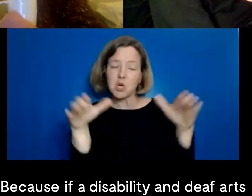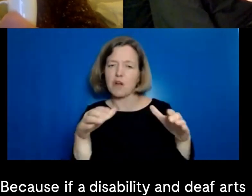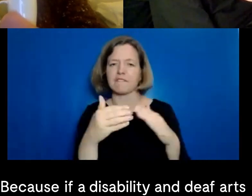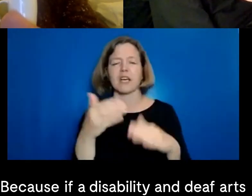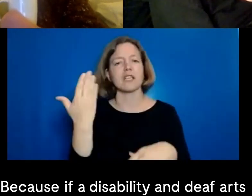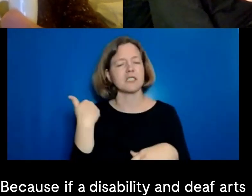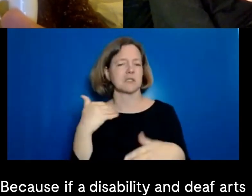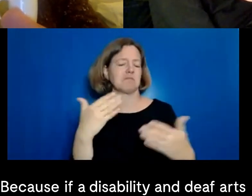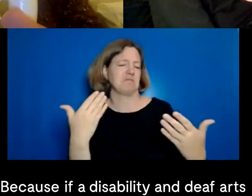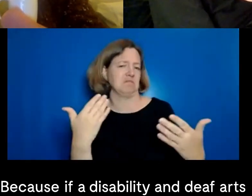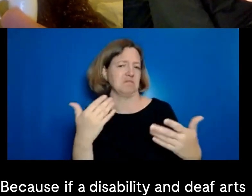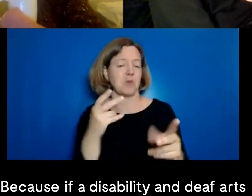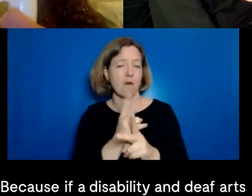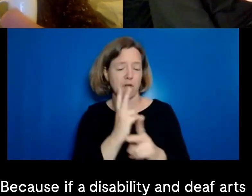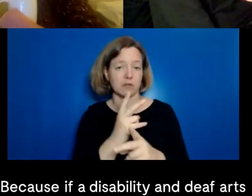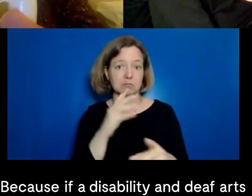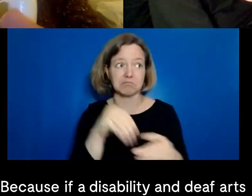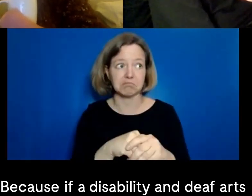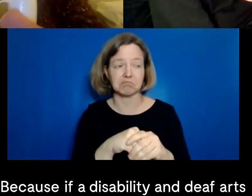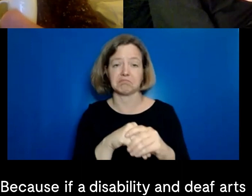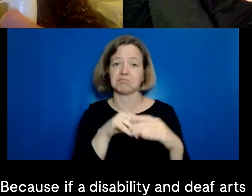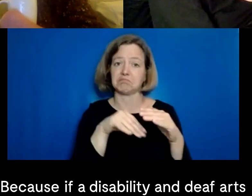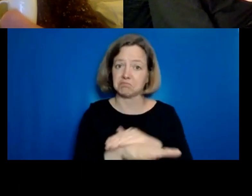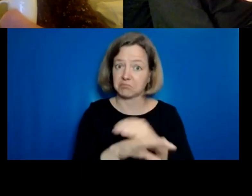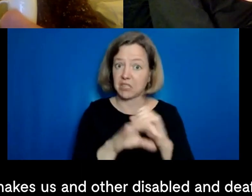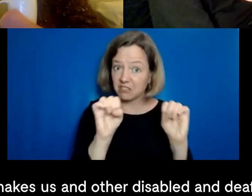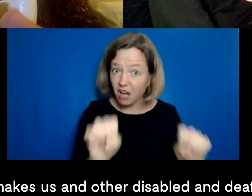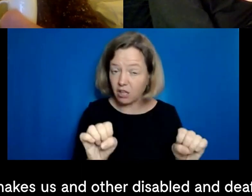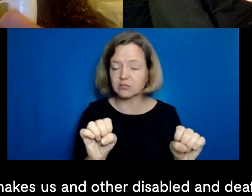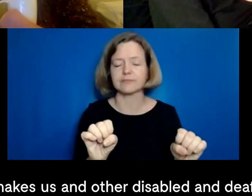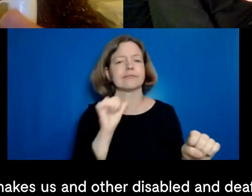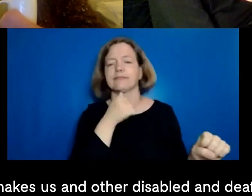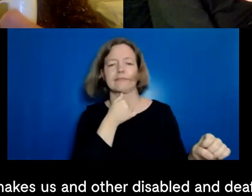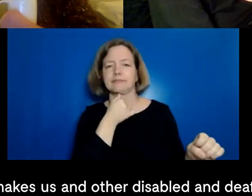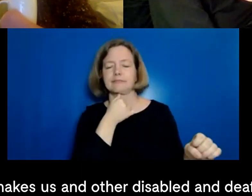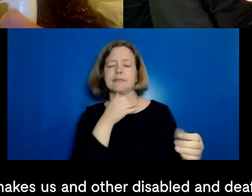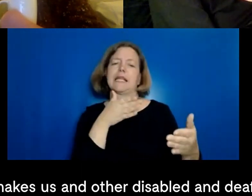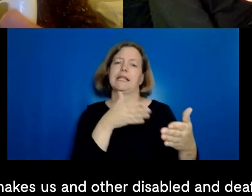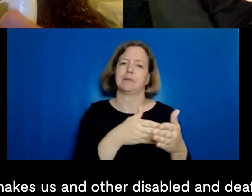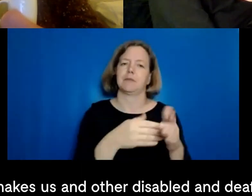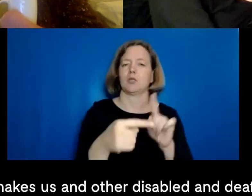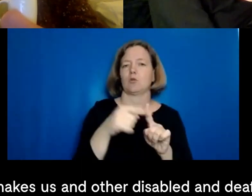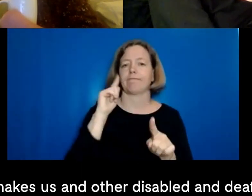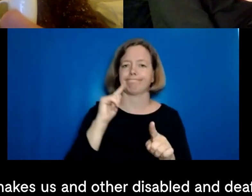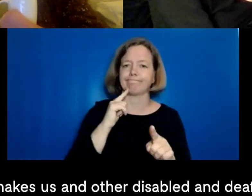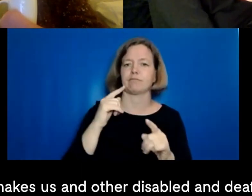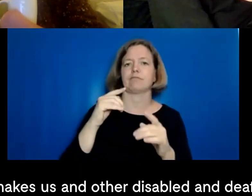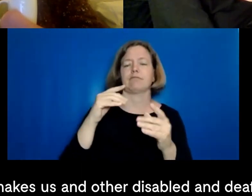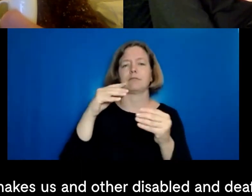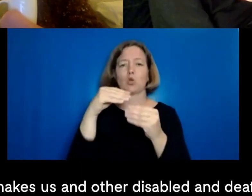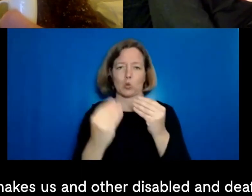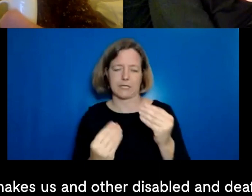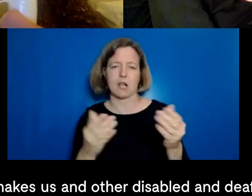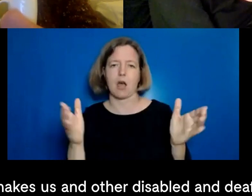because if a disability and deaf arts conference makes us and other disabled and deaf